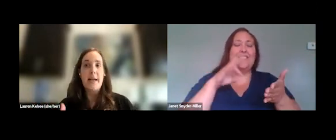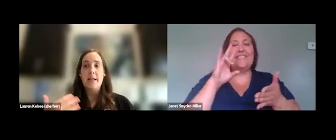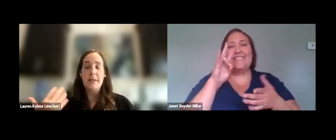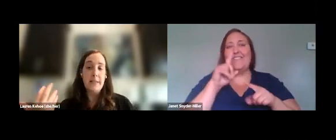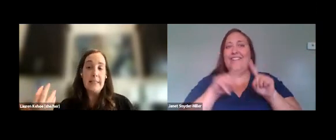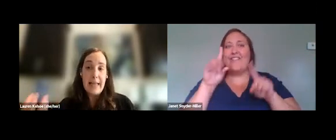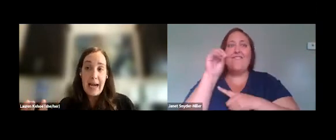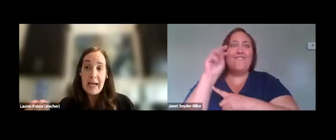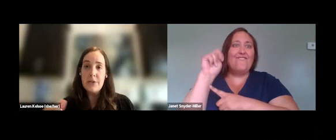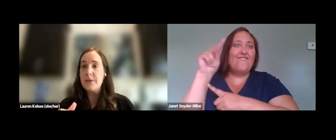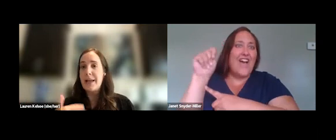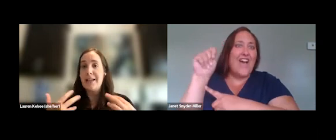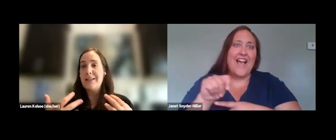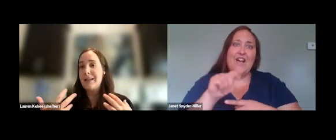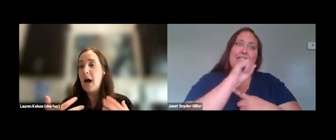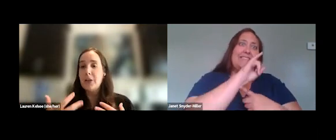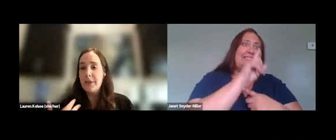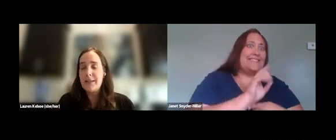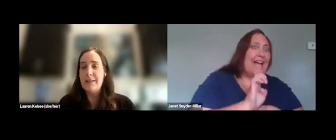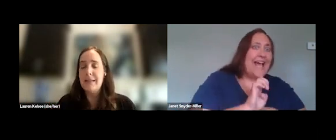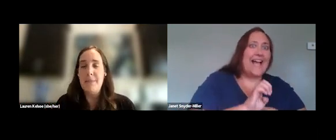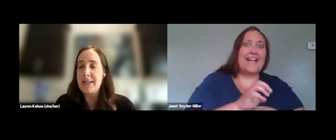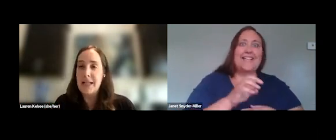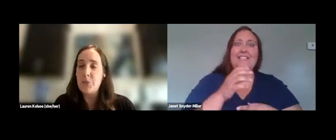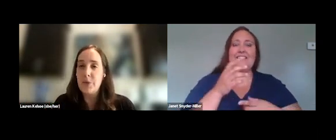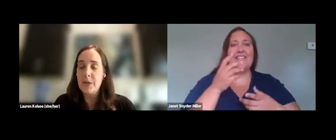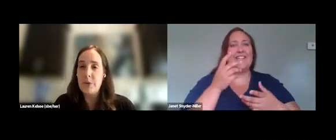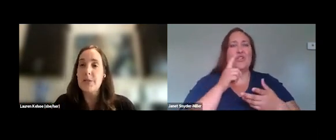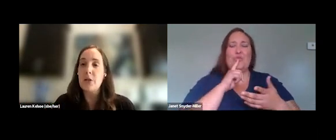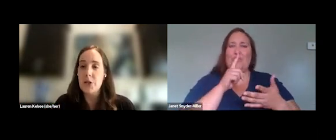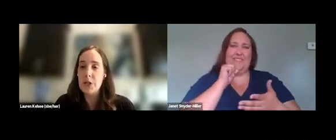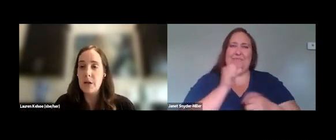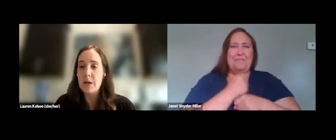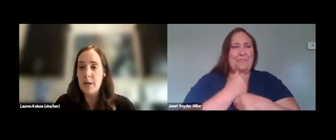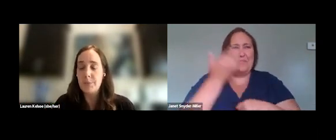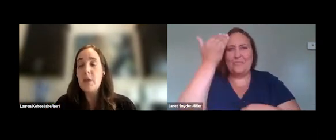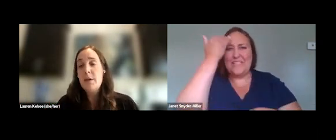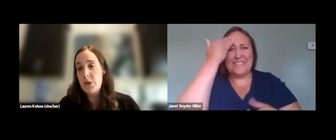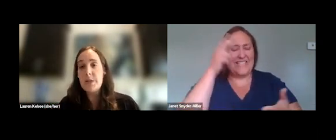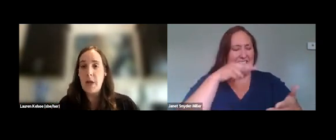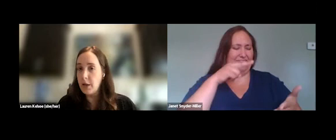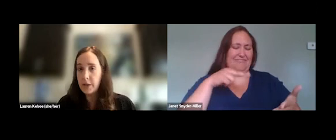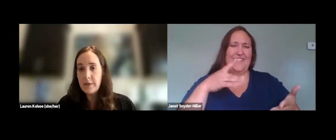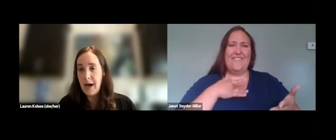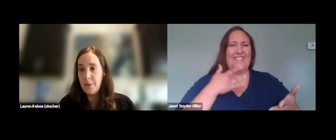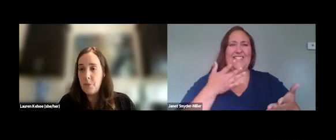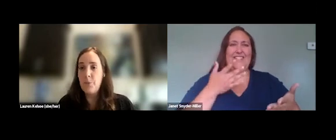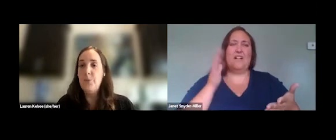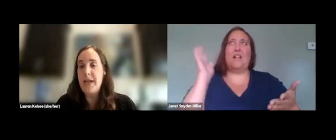or set at a different size or set at a color that didn't make sense. We were discouraging the use of